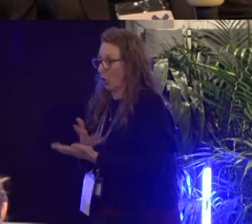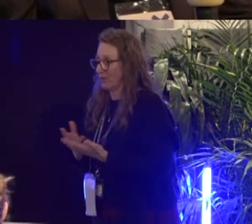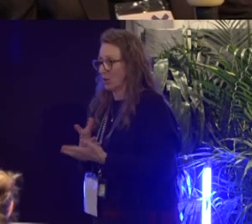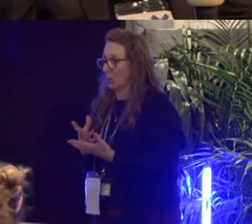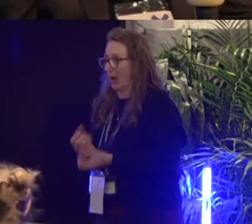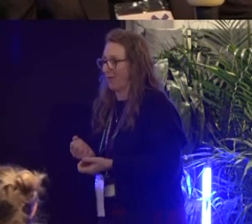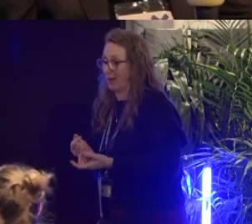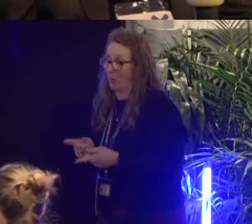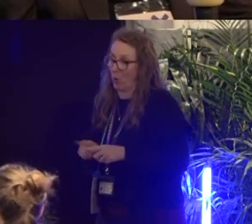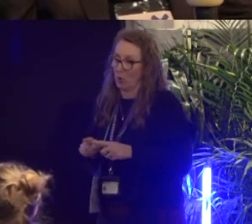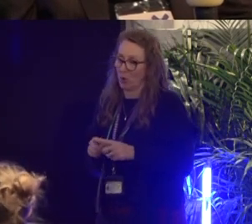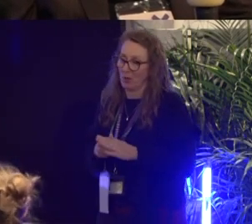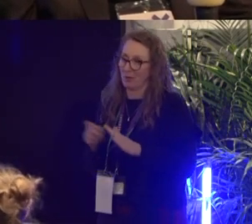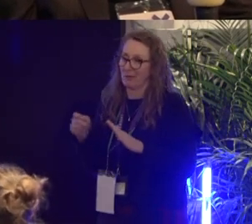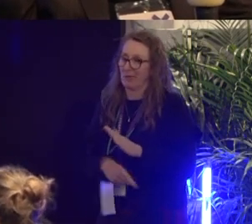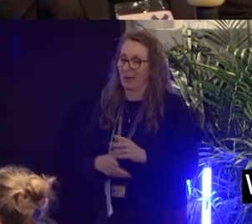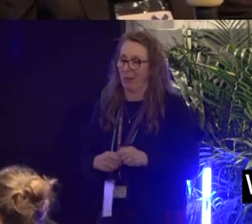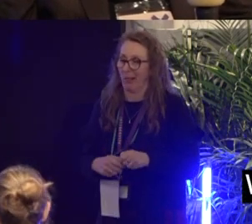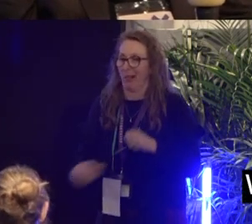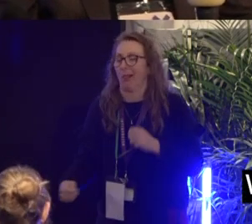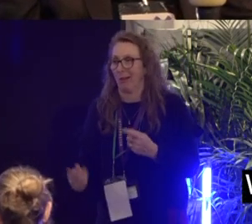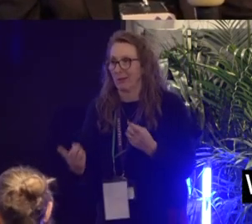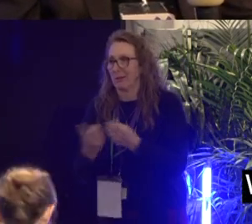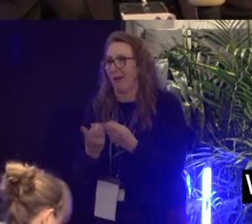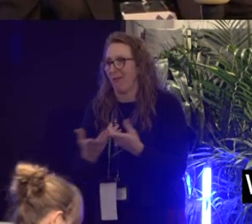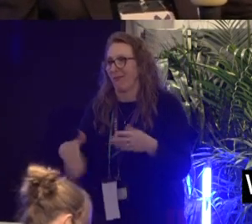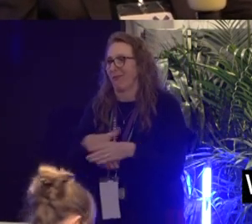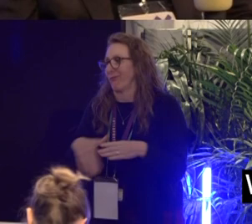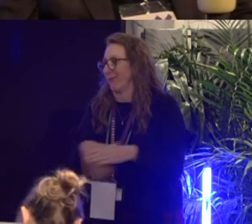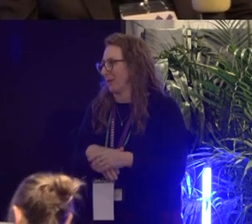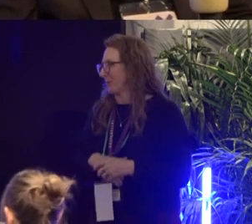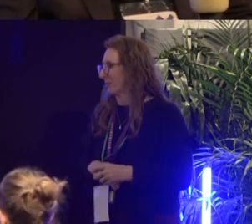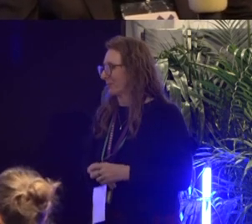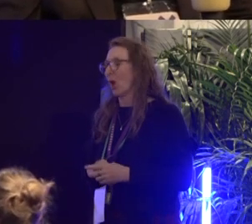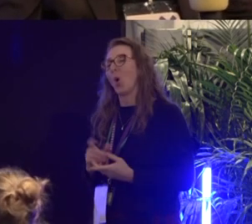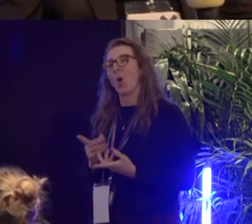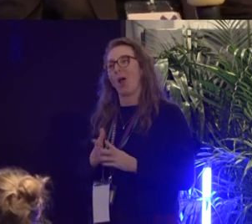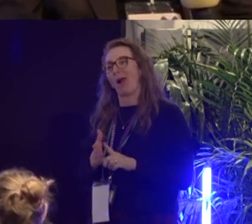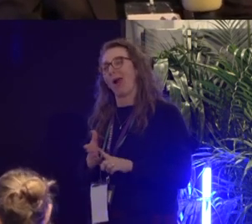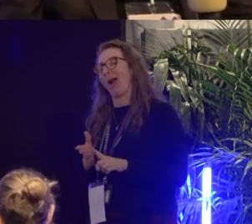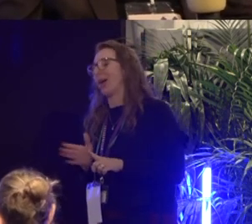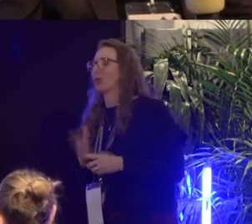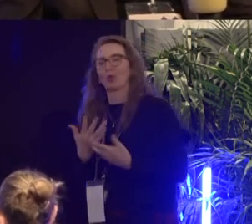also some really deep existential stuff. We keep going like, ooh, not now.